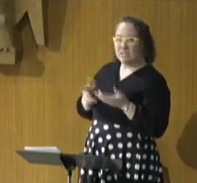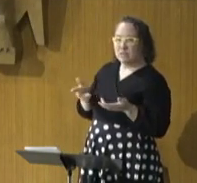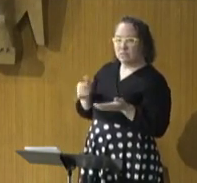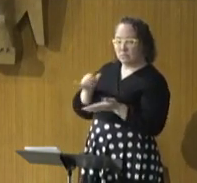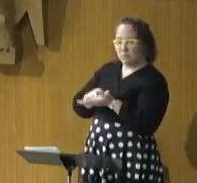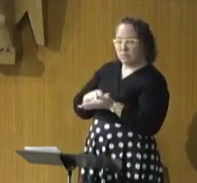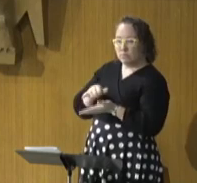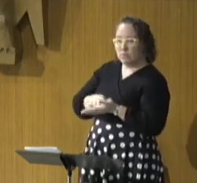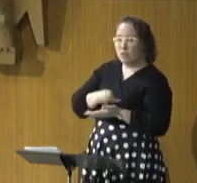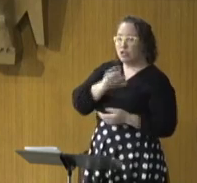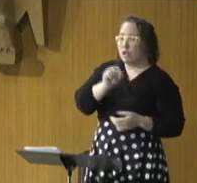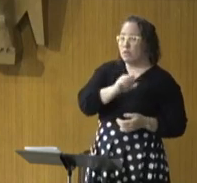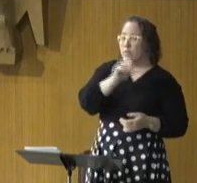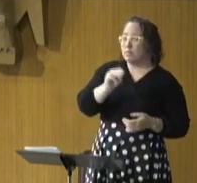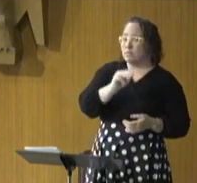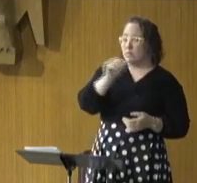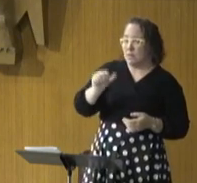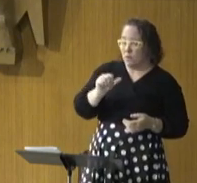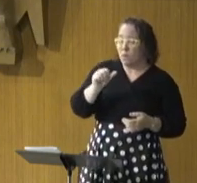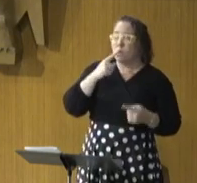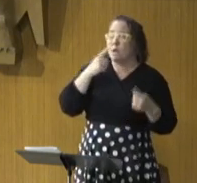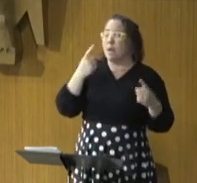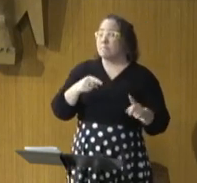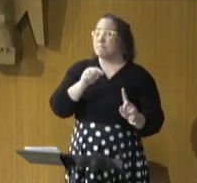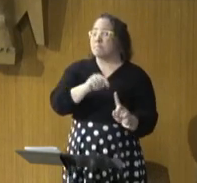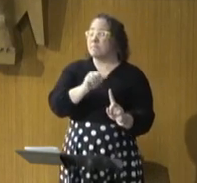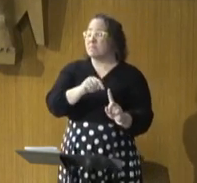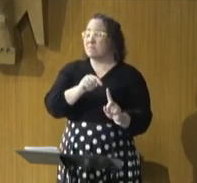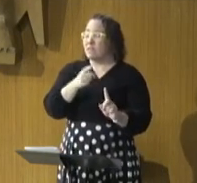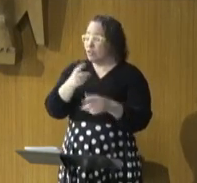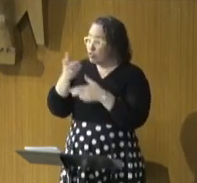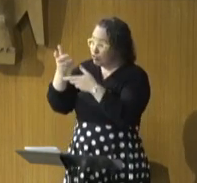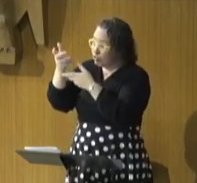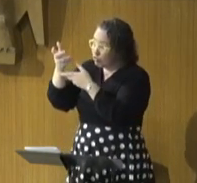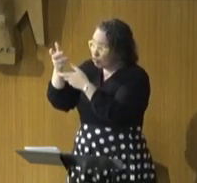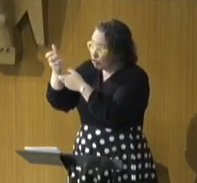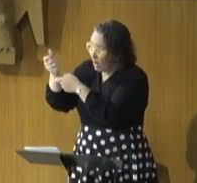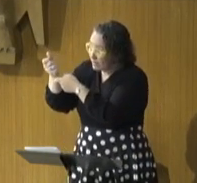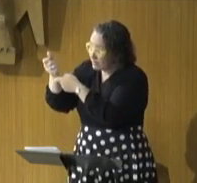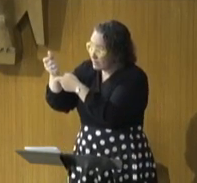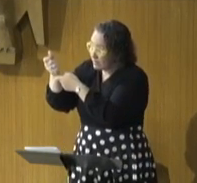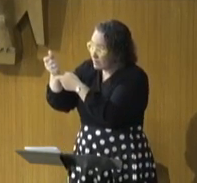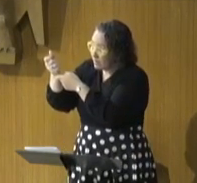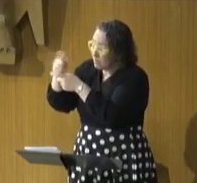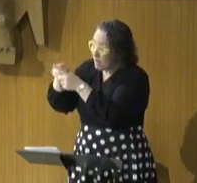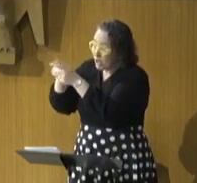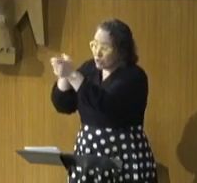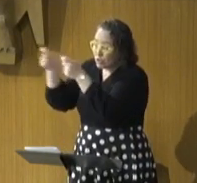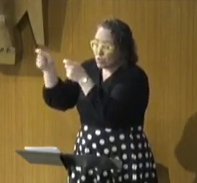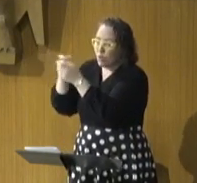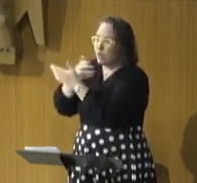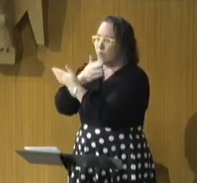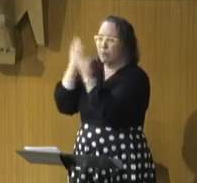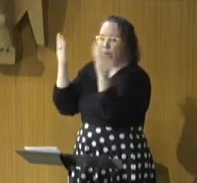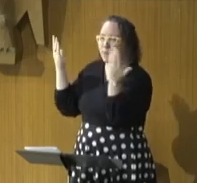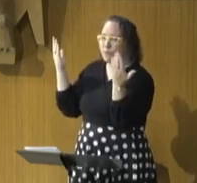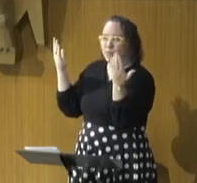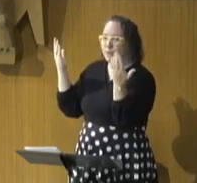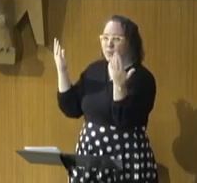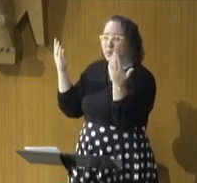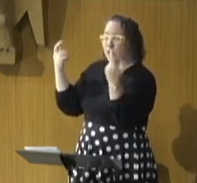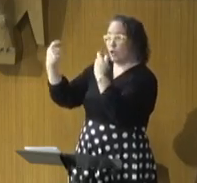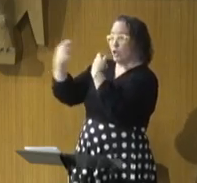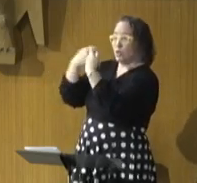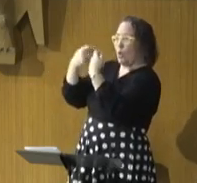Shadrach, Meshach, and Abednego trust God but they don't presume to control God. And trusting God cannot be